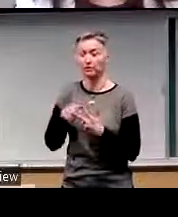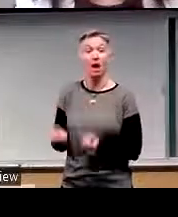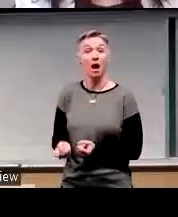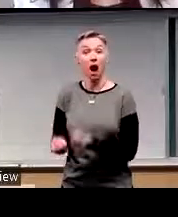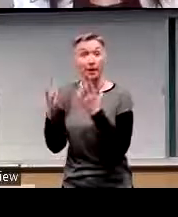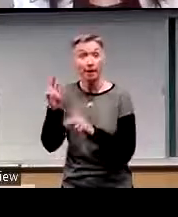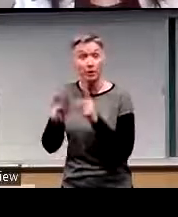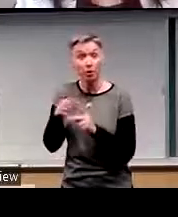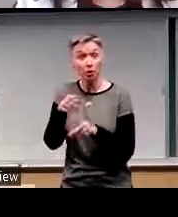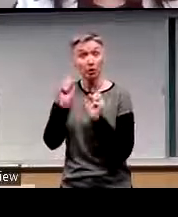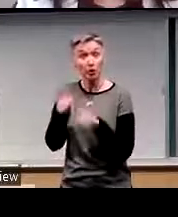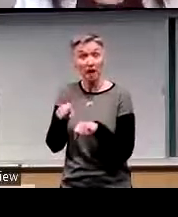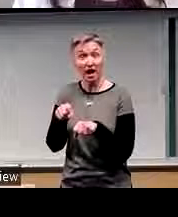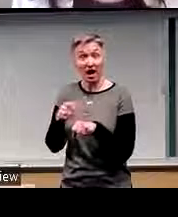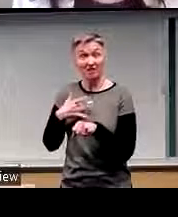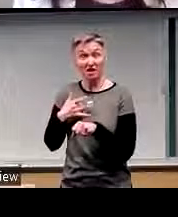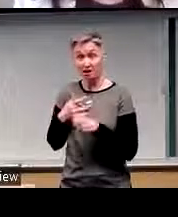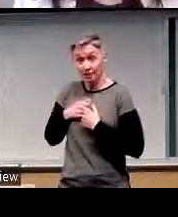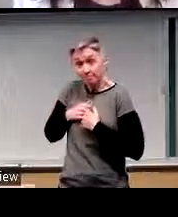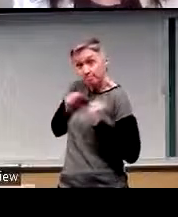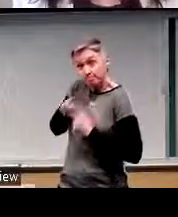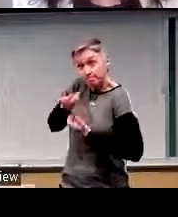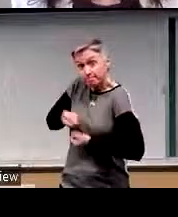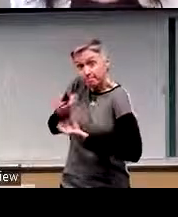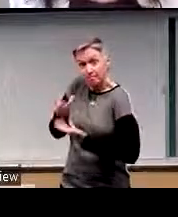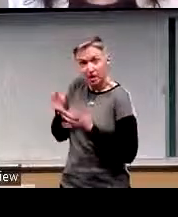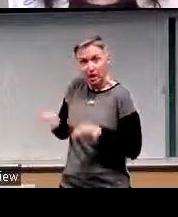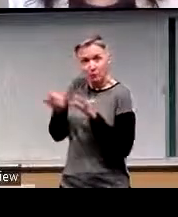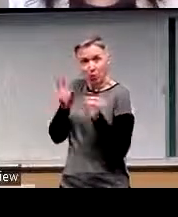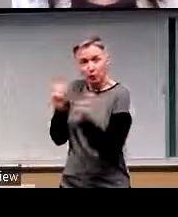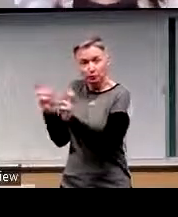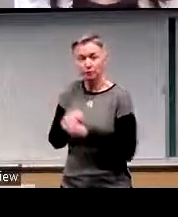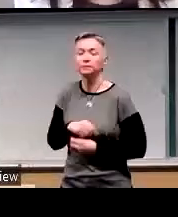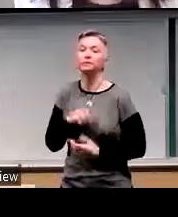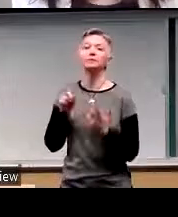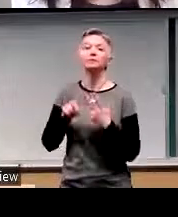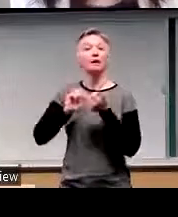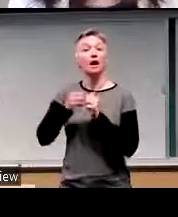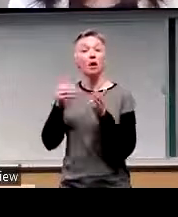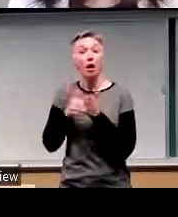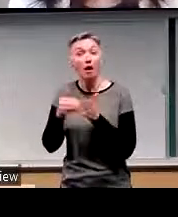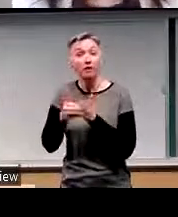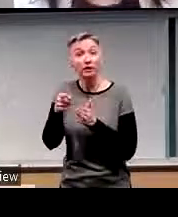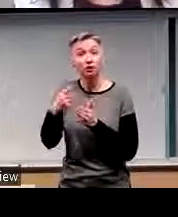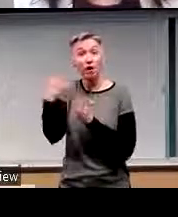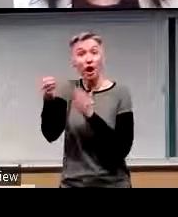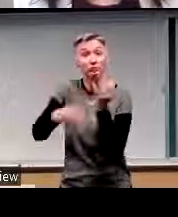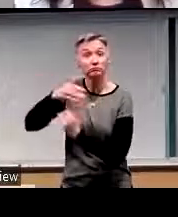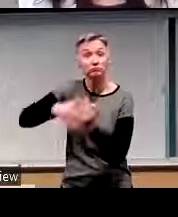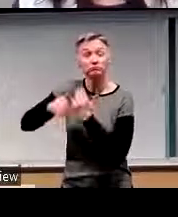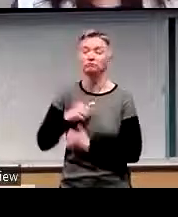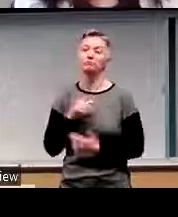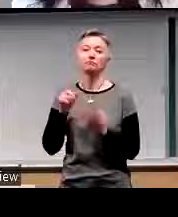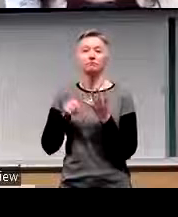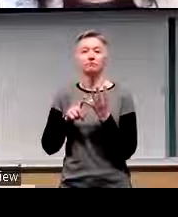that you're able to confide in for important matters, how often you socialize, and